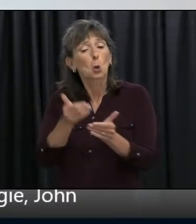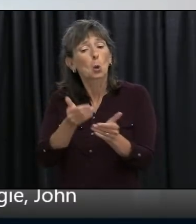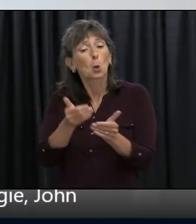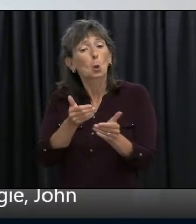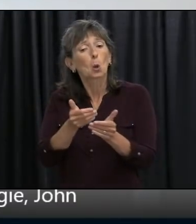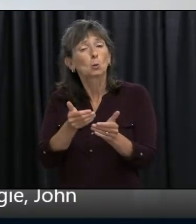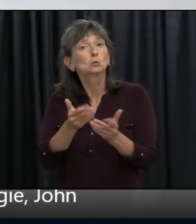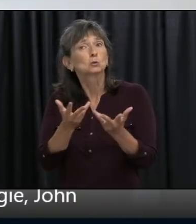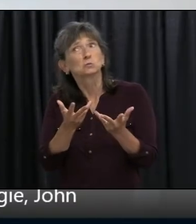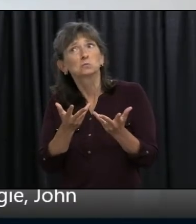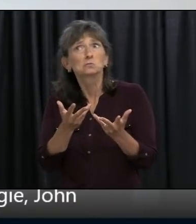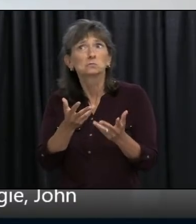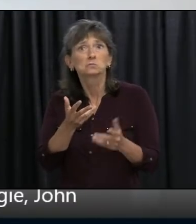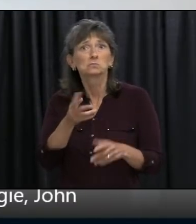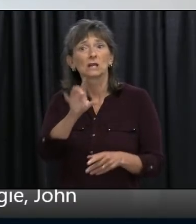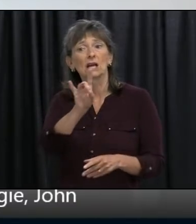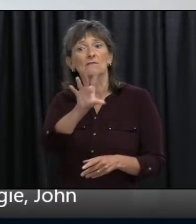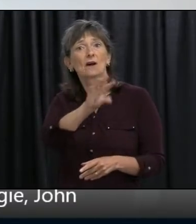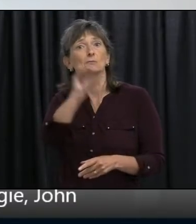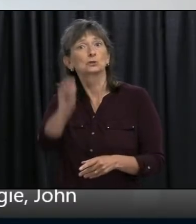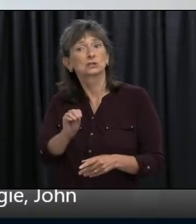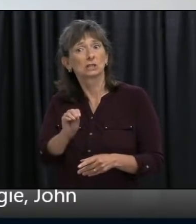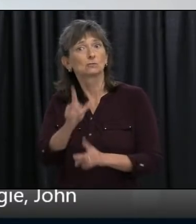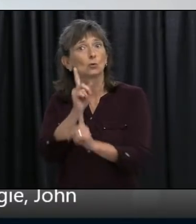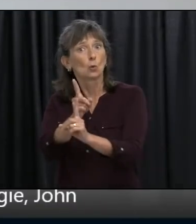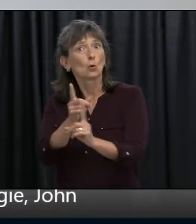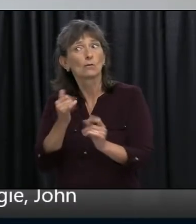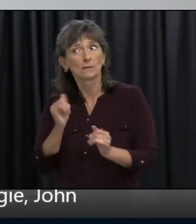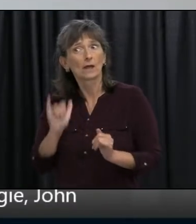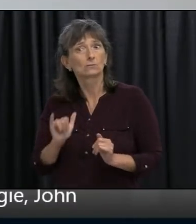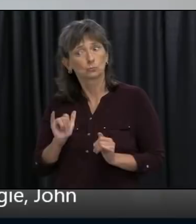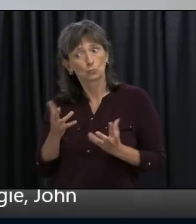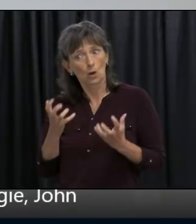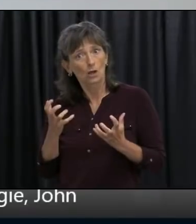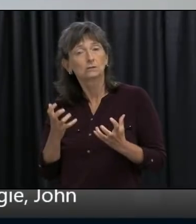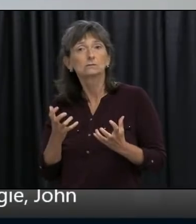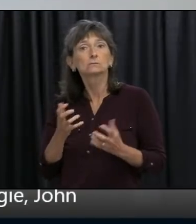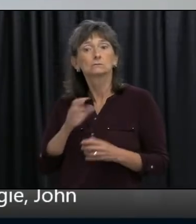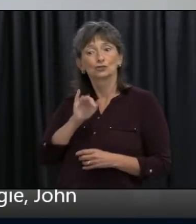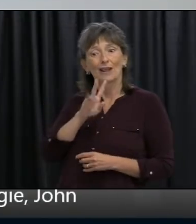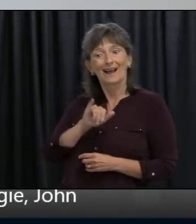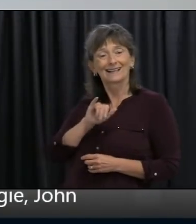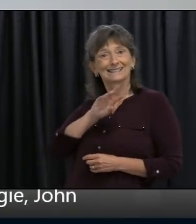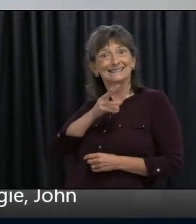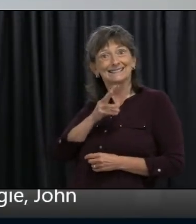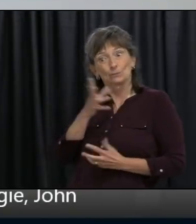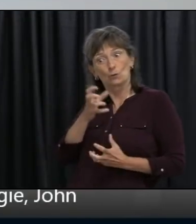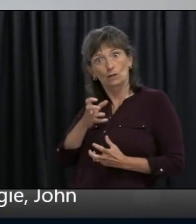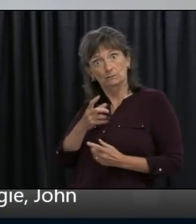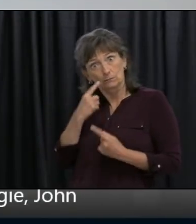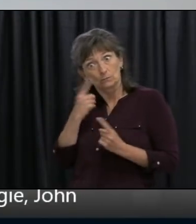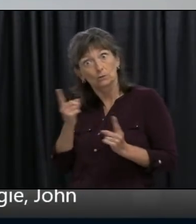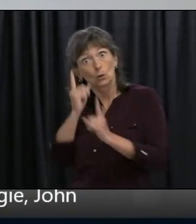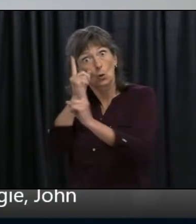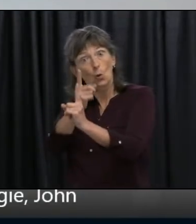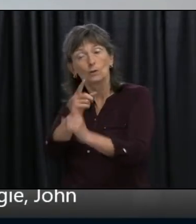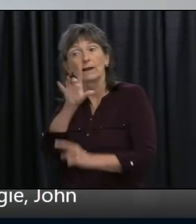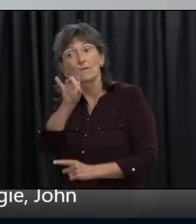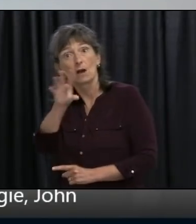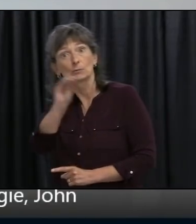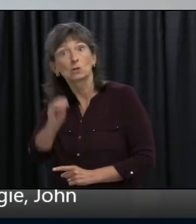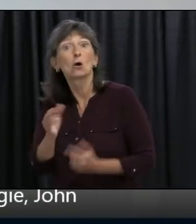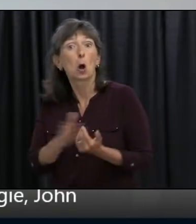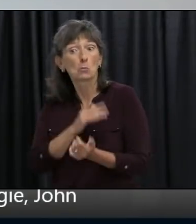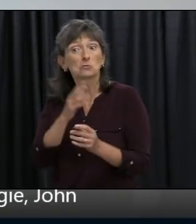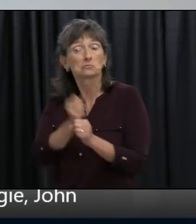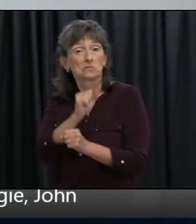the 85% target that was set. Those figures relate to the week of July the 6th, so they're very recent and quite topical. In terms